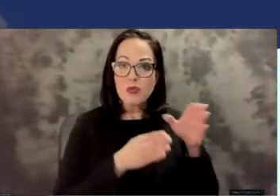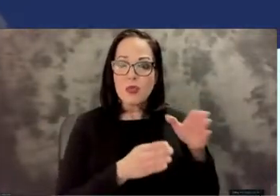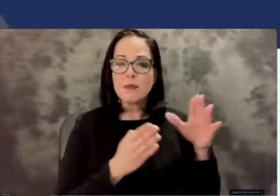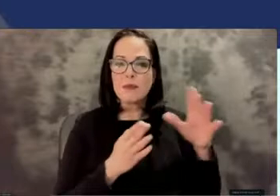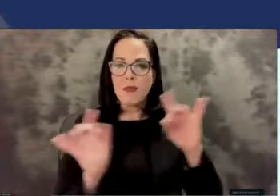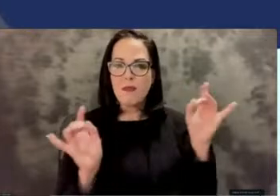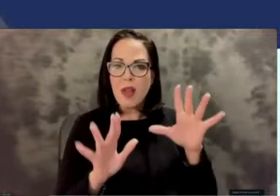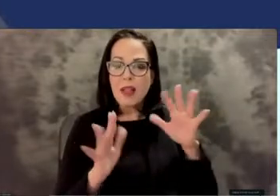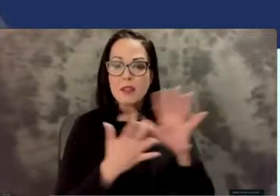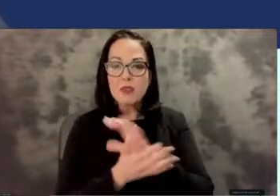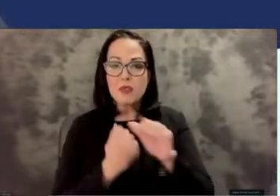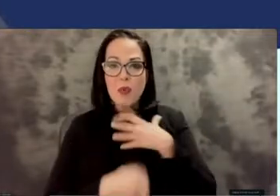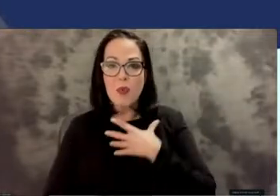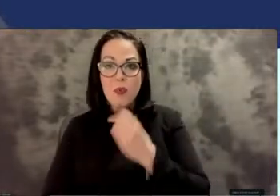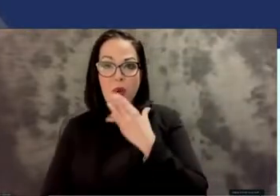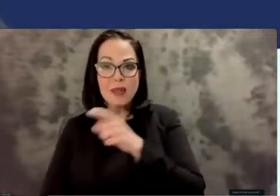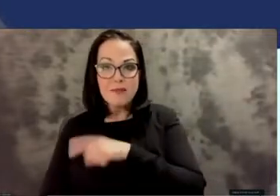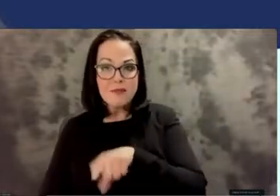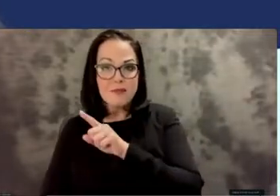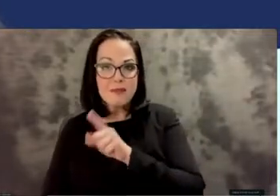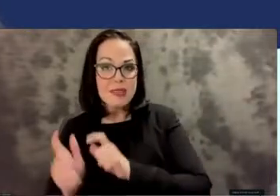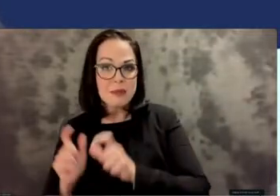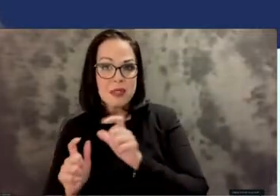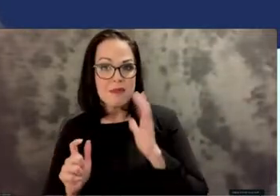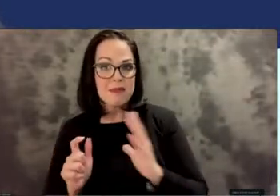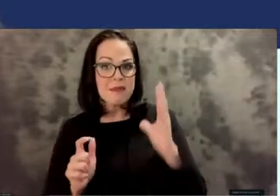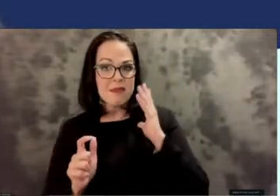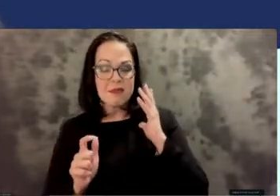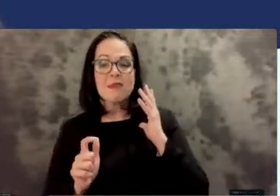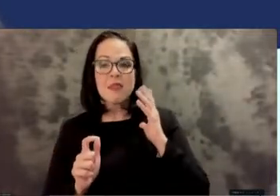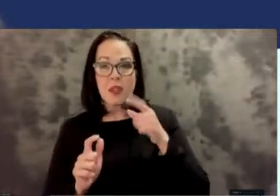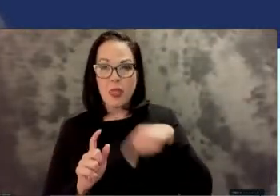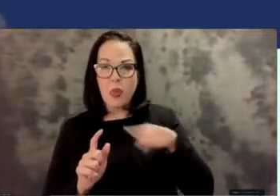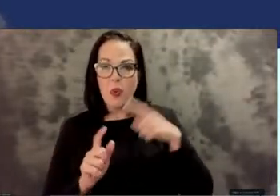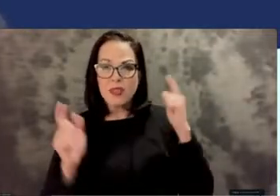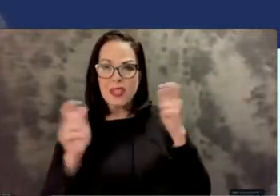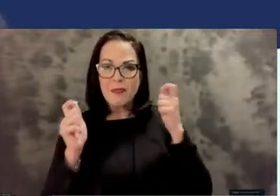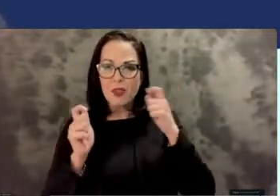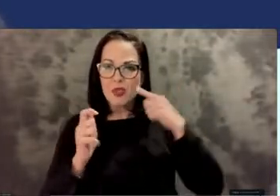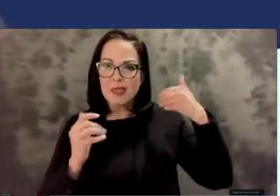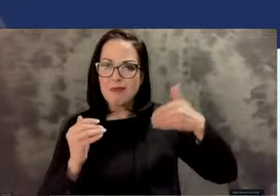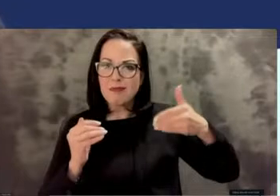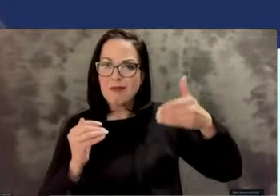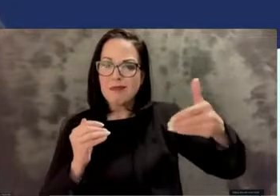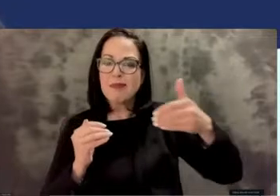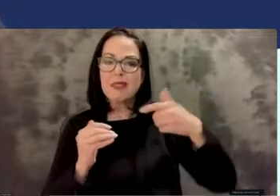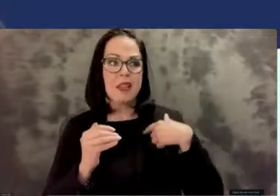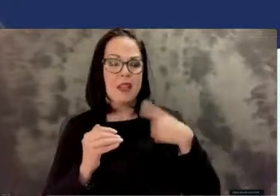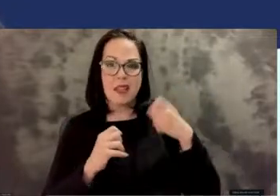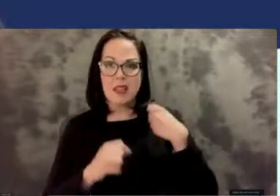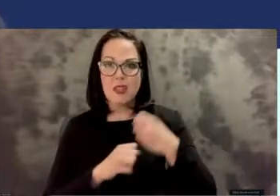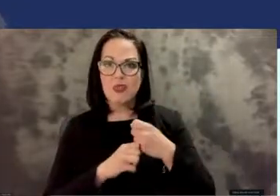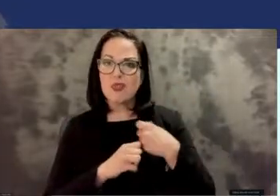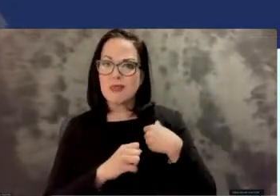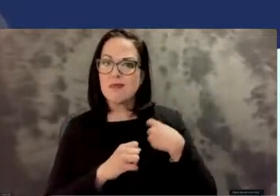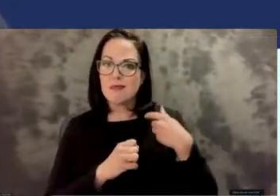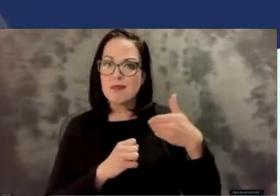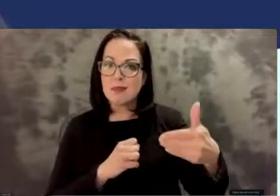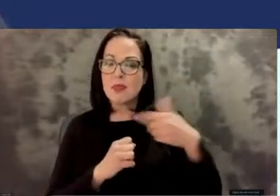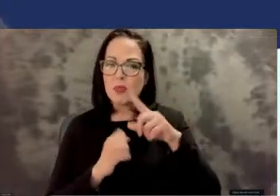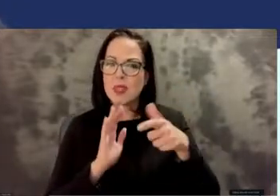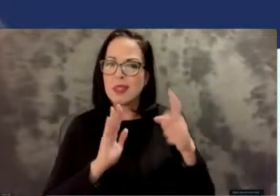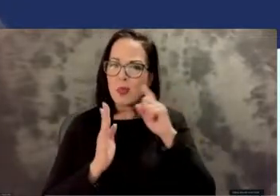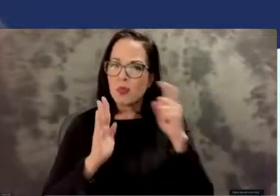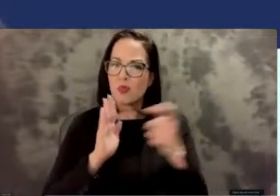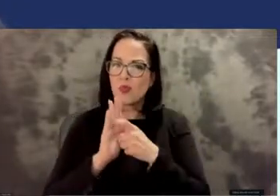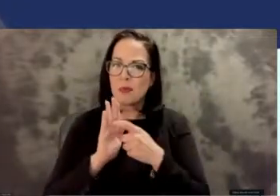These anniversaries serve as solemn reminders that racism in this country has for centuries violently